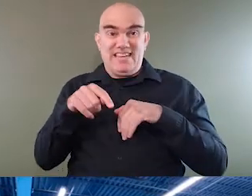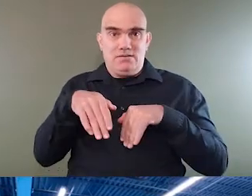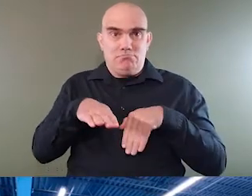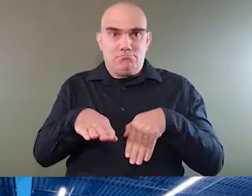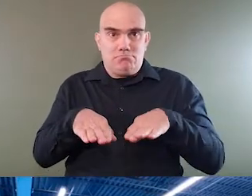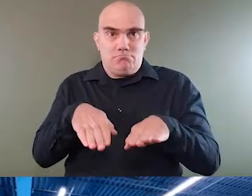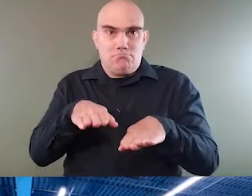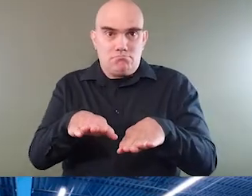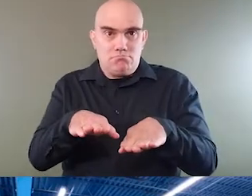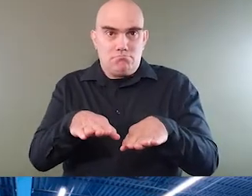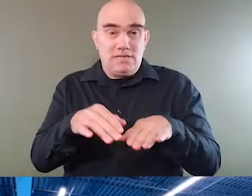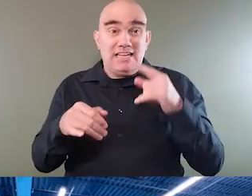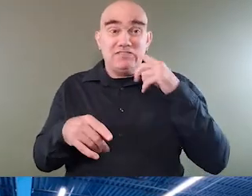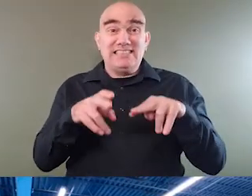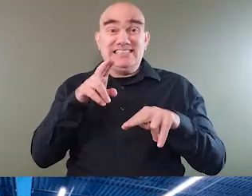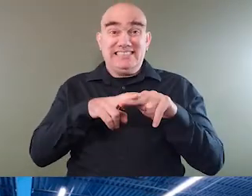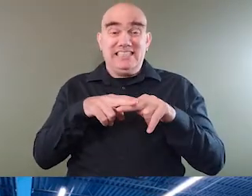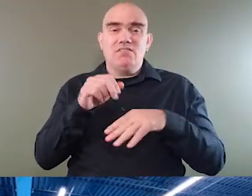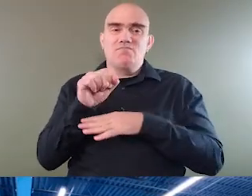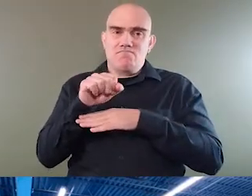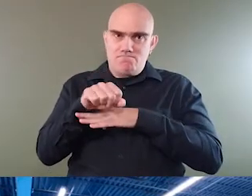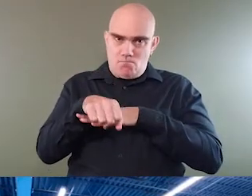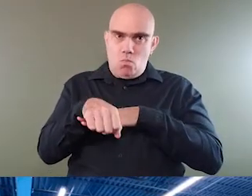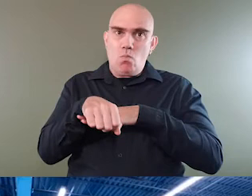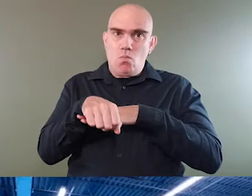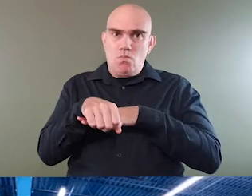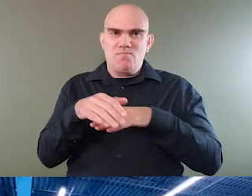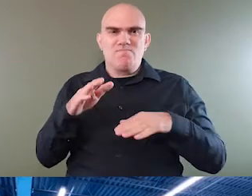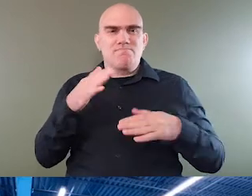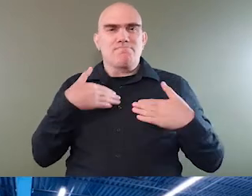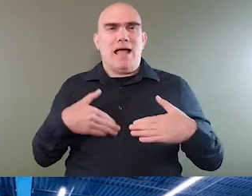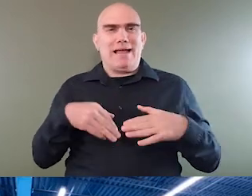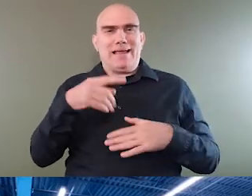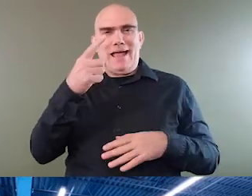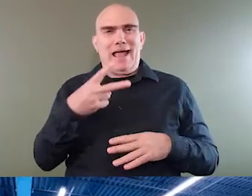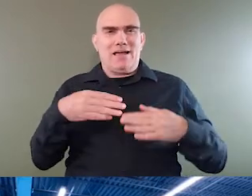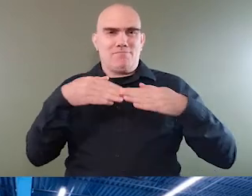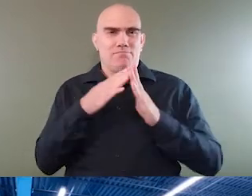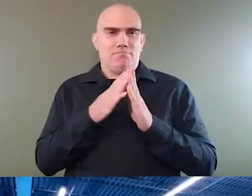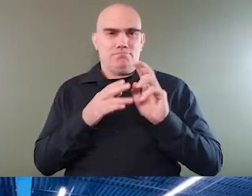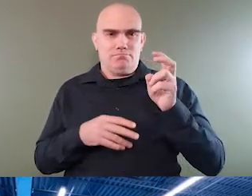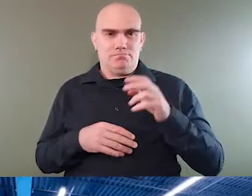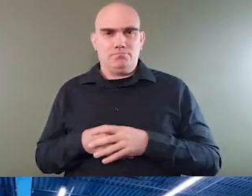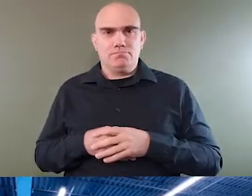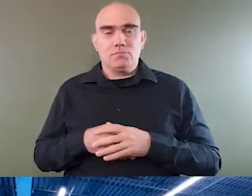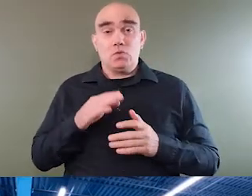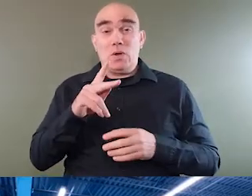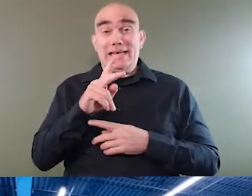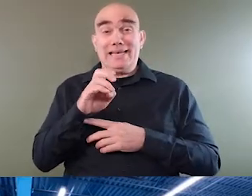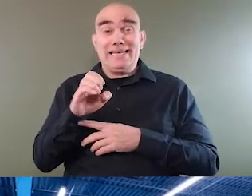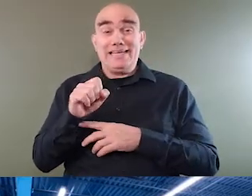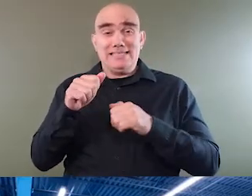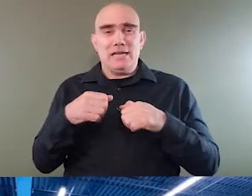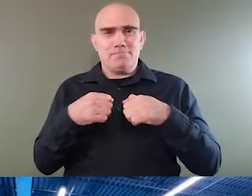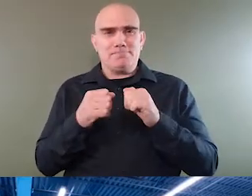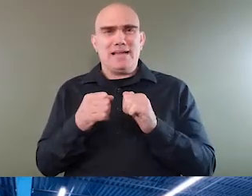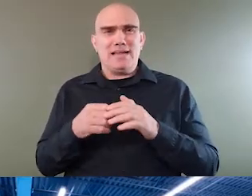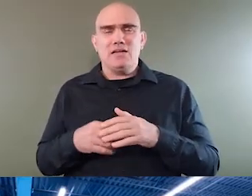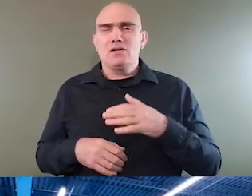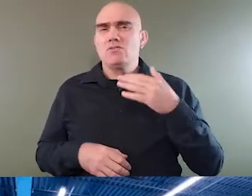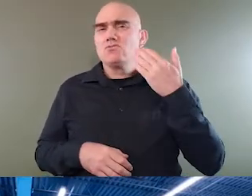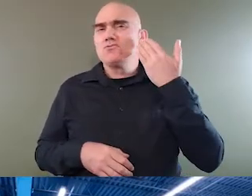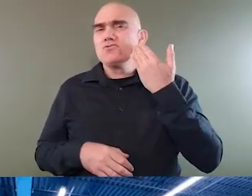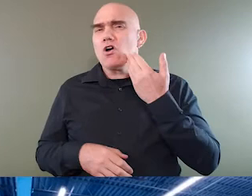your feet. Fold your body in half. You can bend your knees a little if you want. Let your neck release, let your